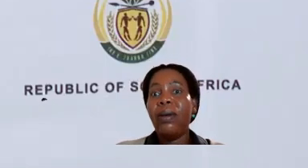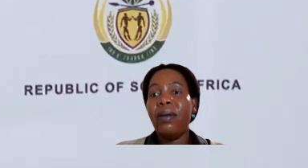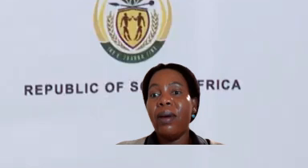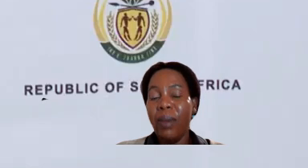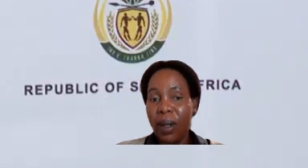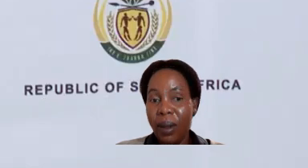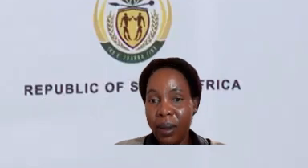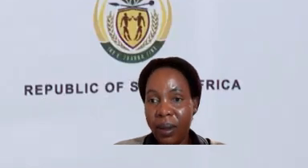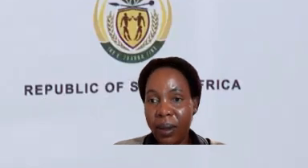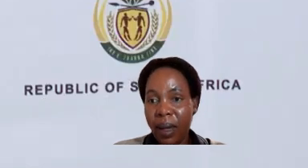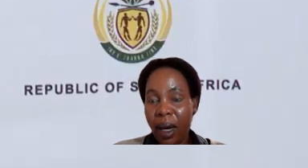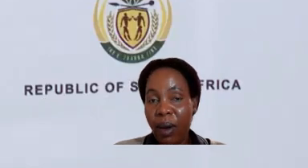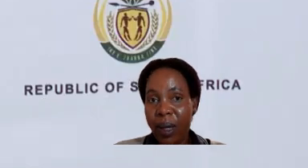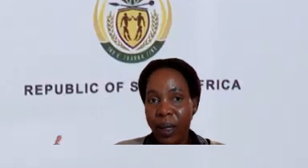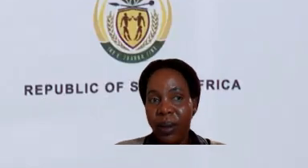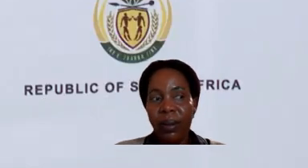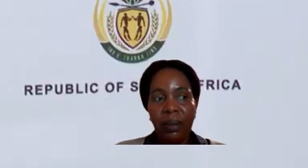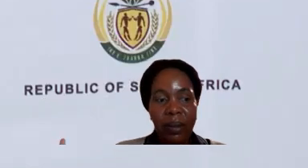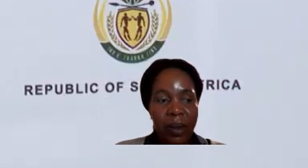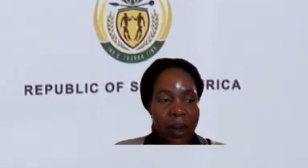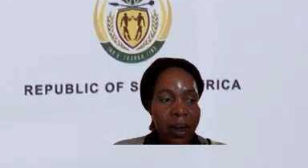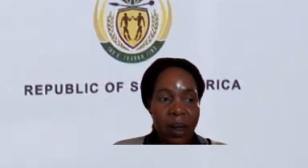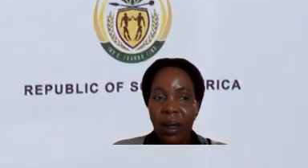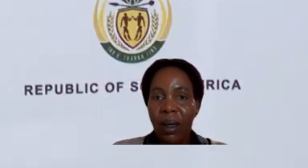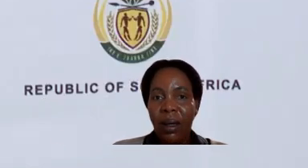while Americans are homeless.